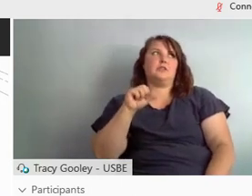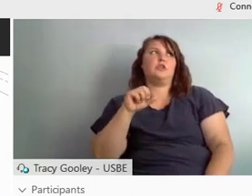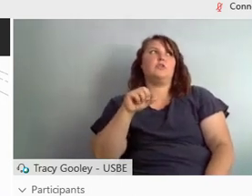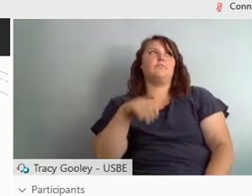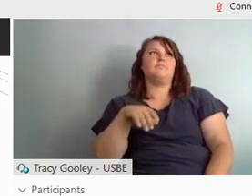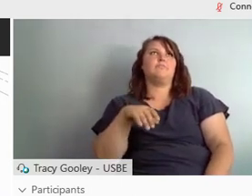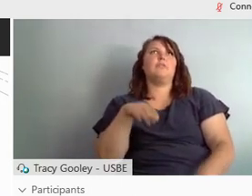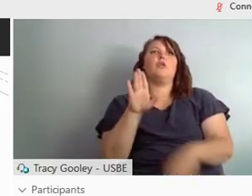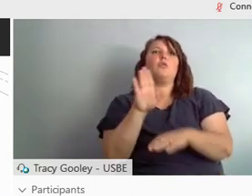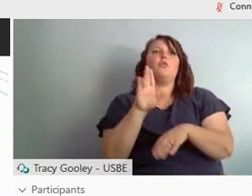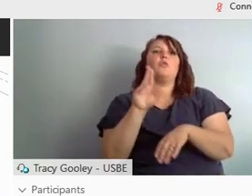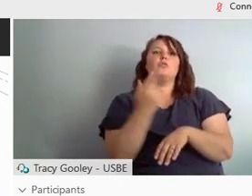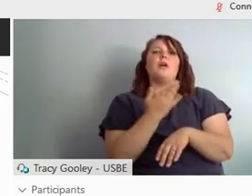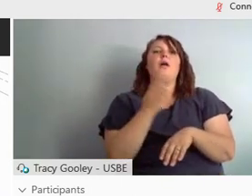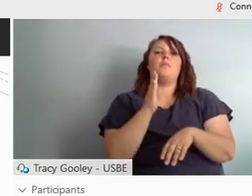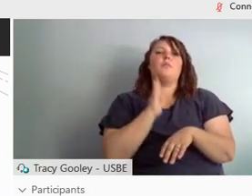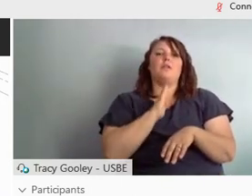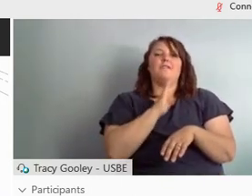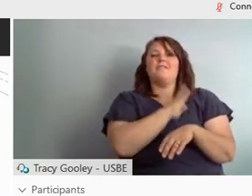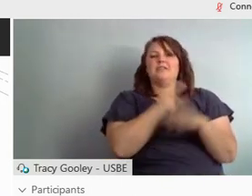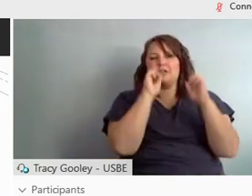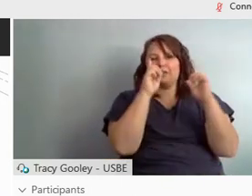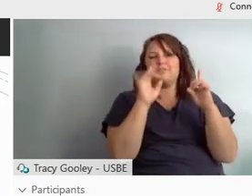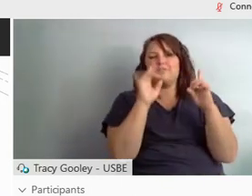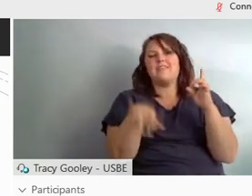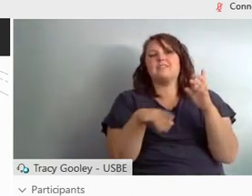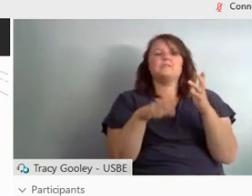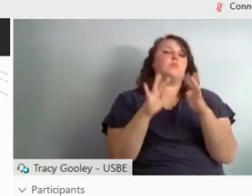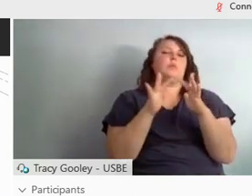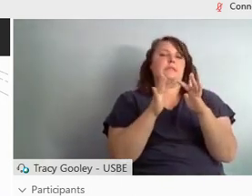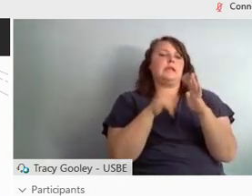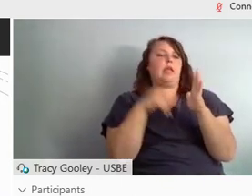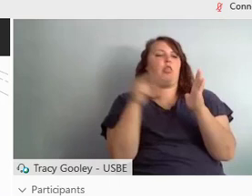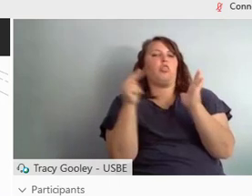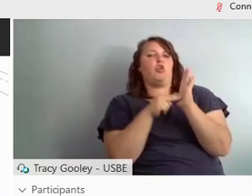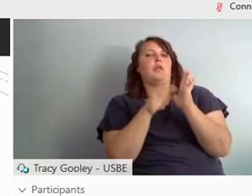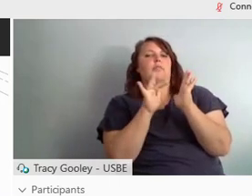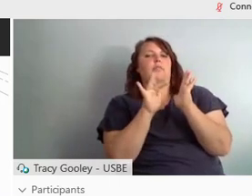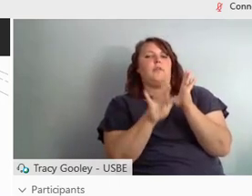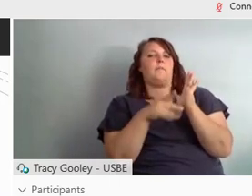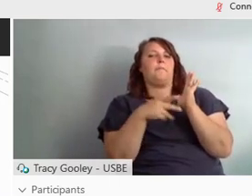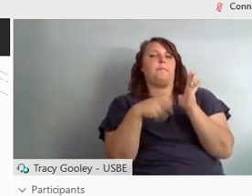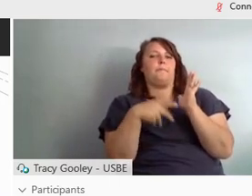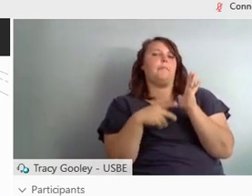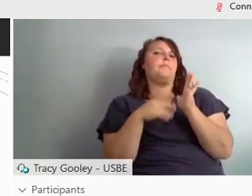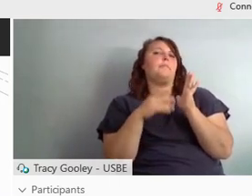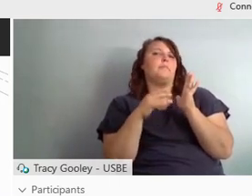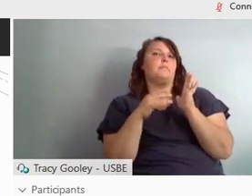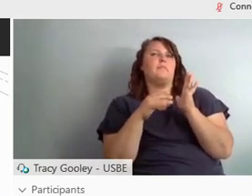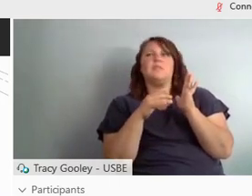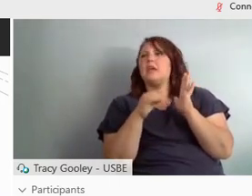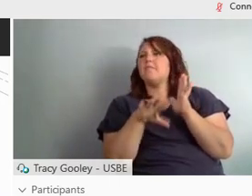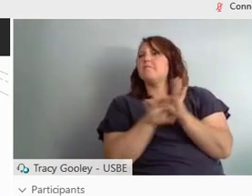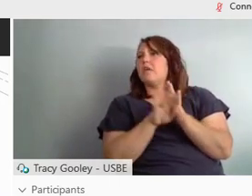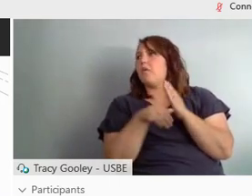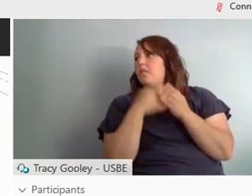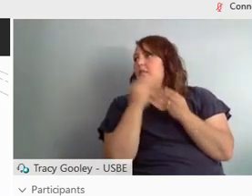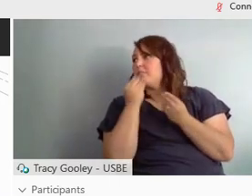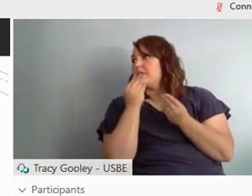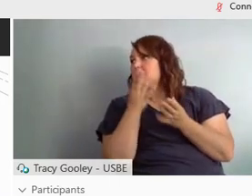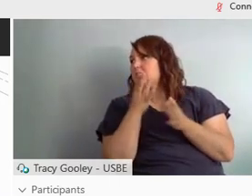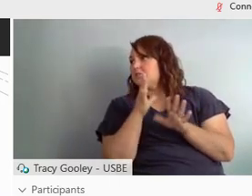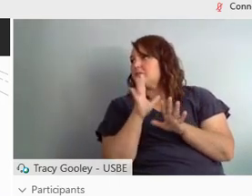assessment section. If you click on the pre-kindergarten tab, you can see all of the materials for entry and all of the materials for